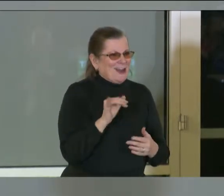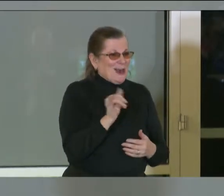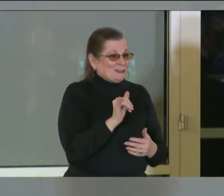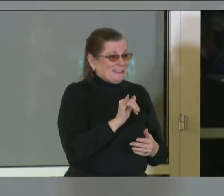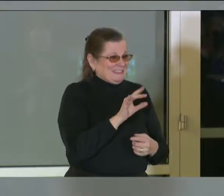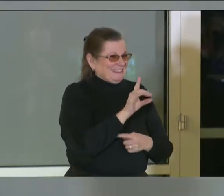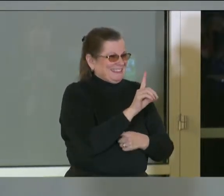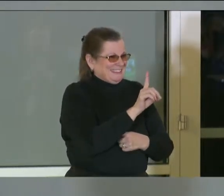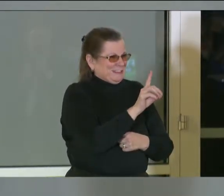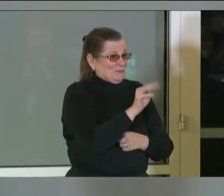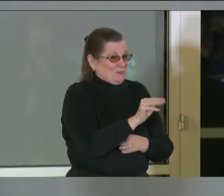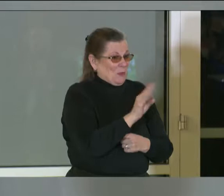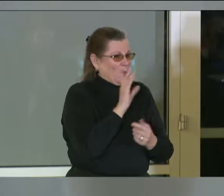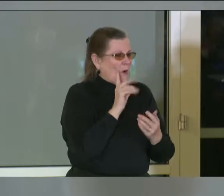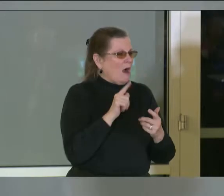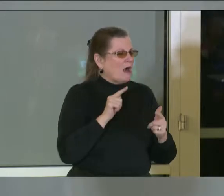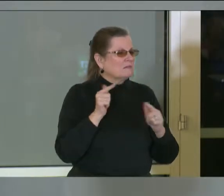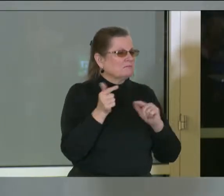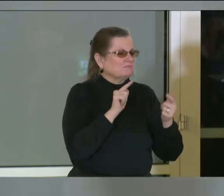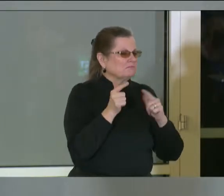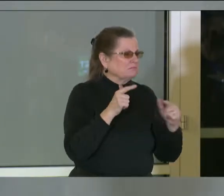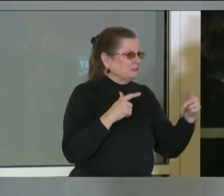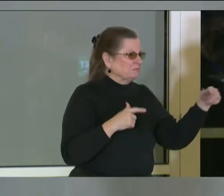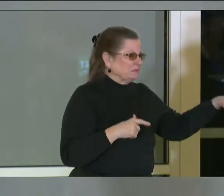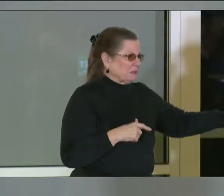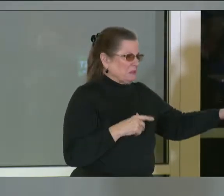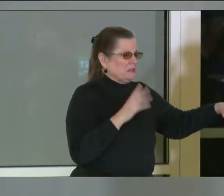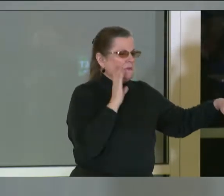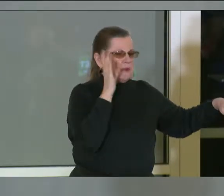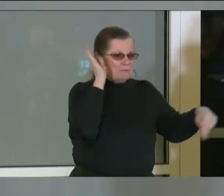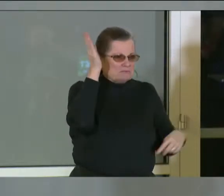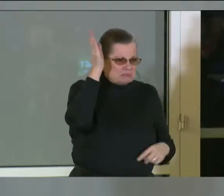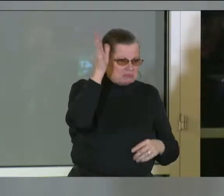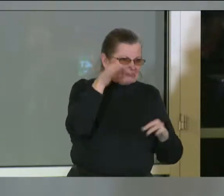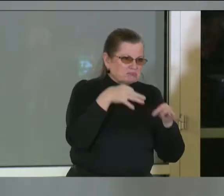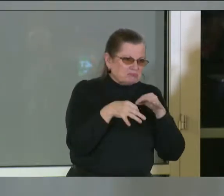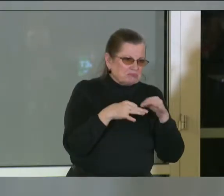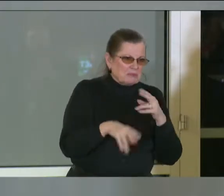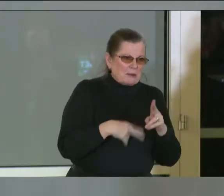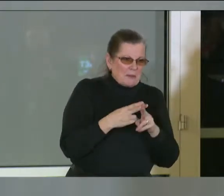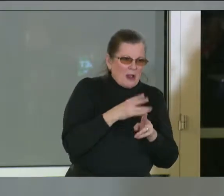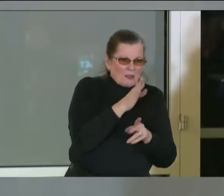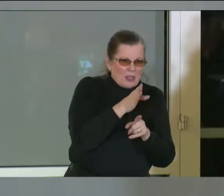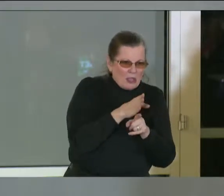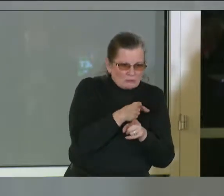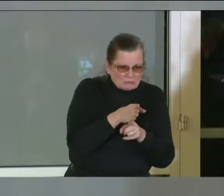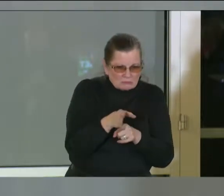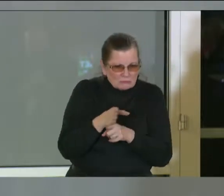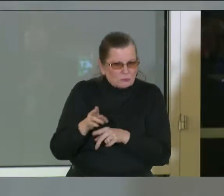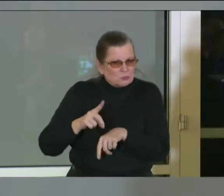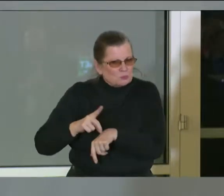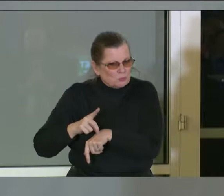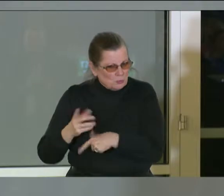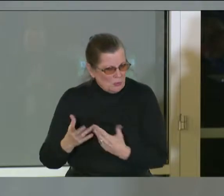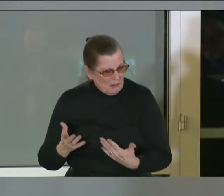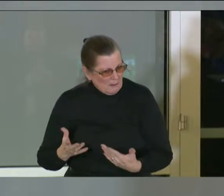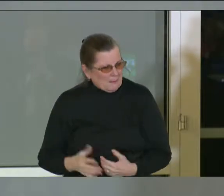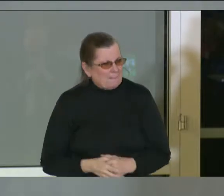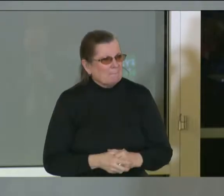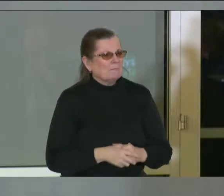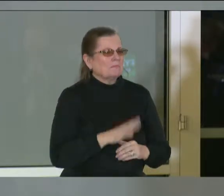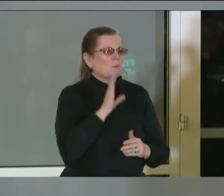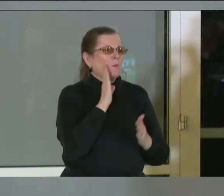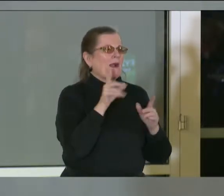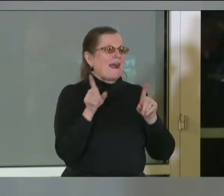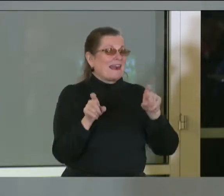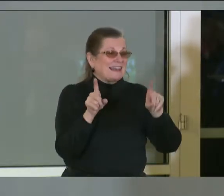will tell you a little bit more about what is funded within their clusters. And we're going to take that poll one more time about your budget priorities